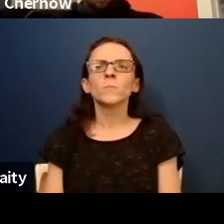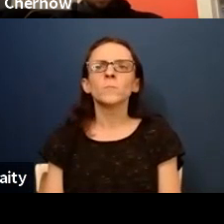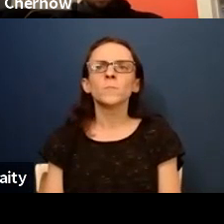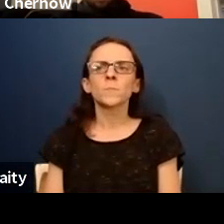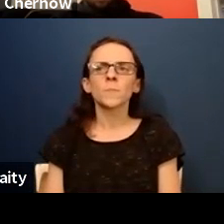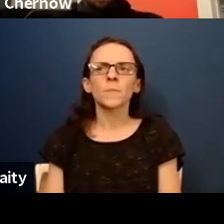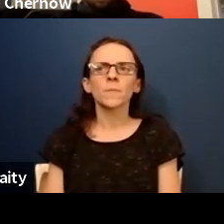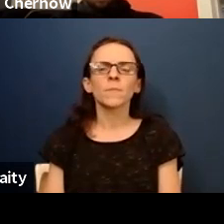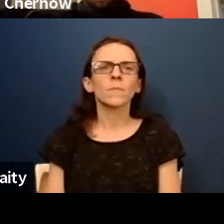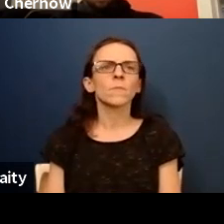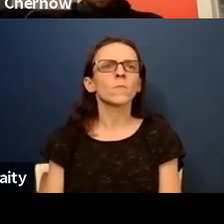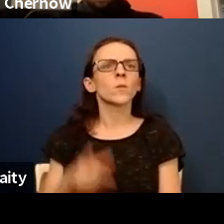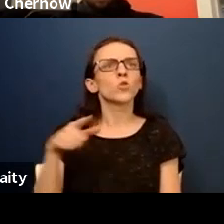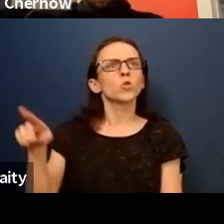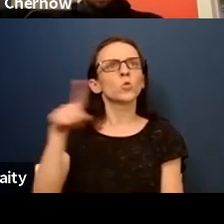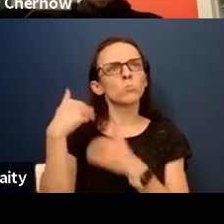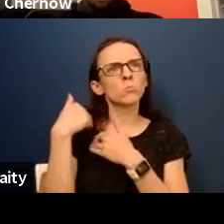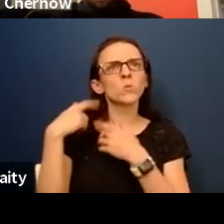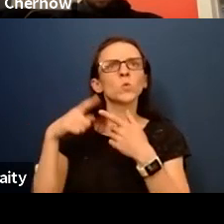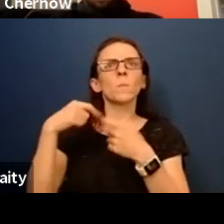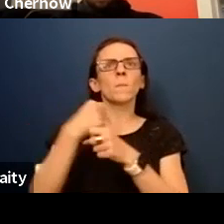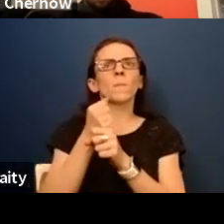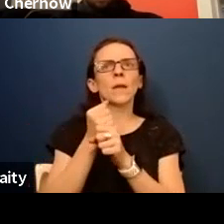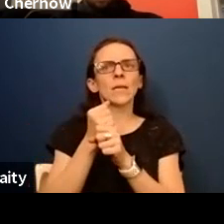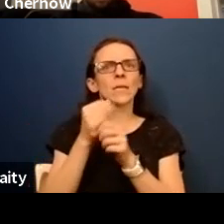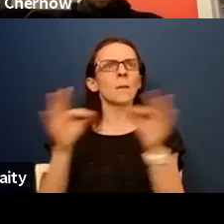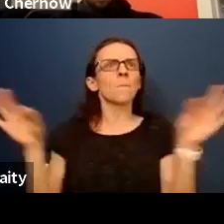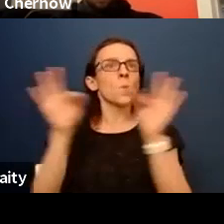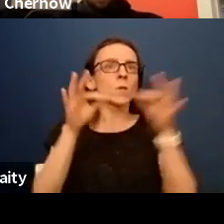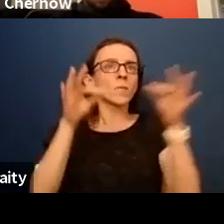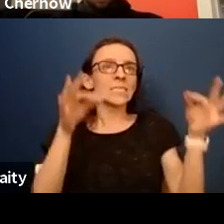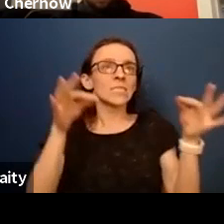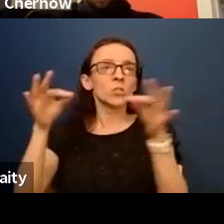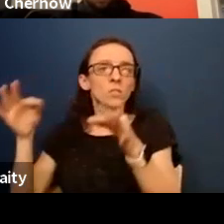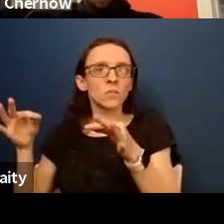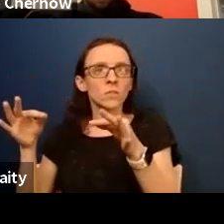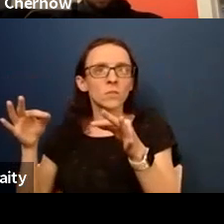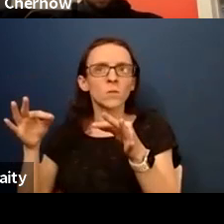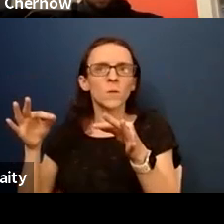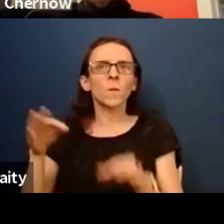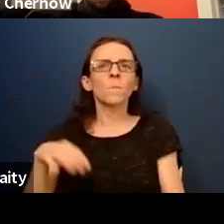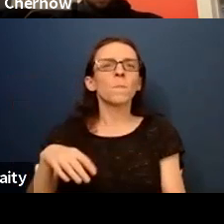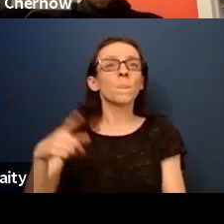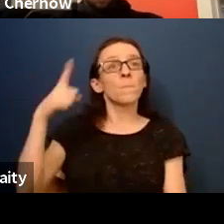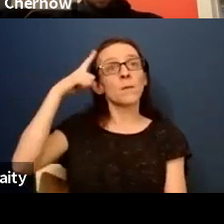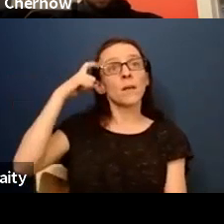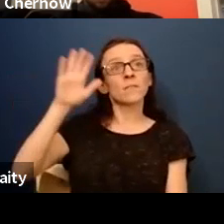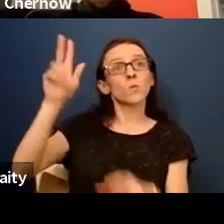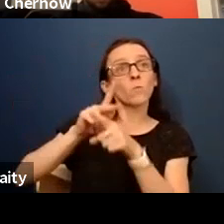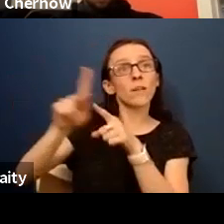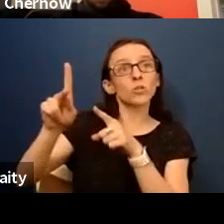very important, making this very important decisions, is it because of your professionalism or is it because of your luck?